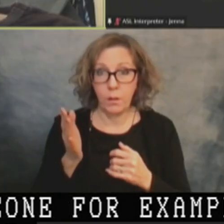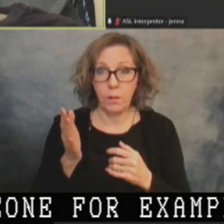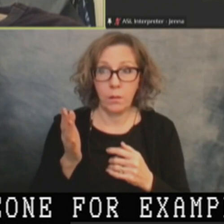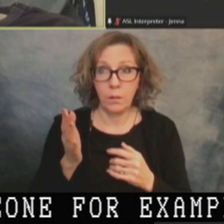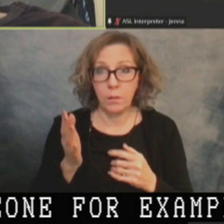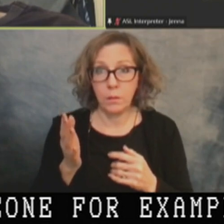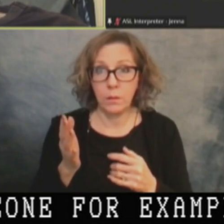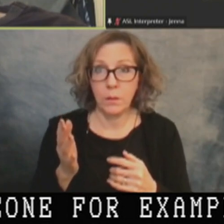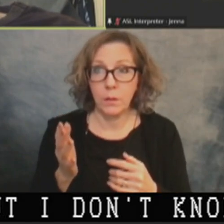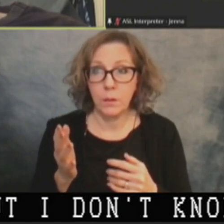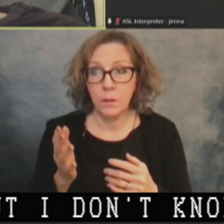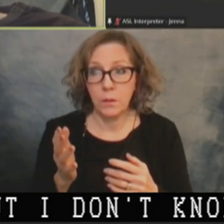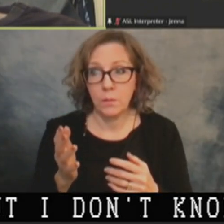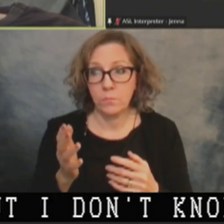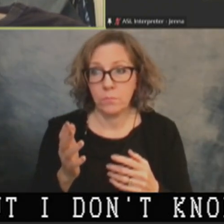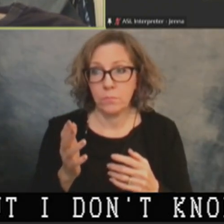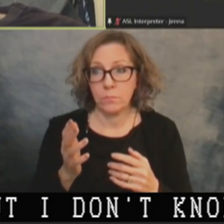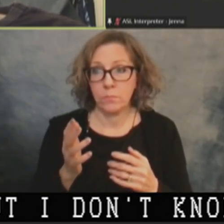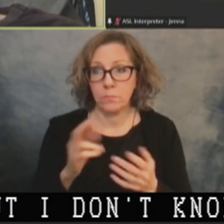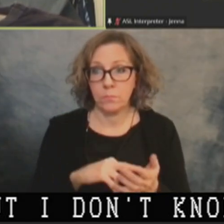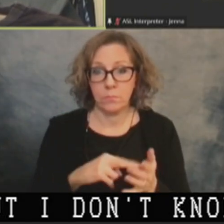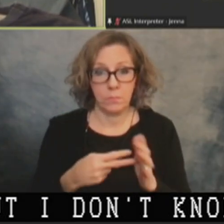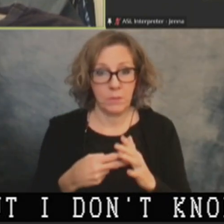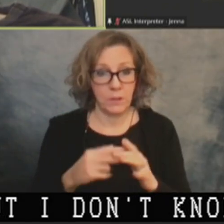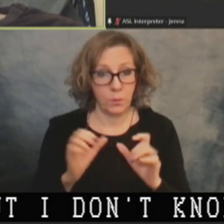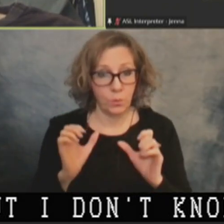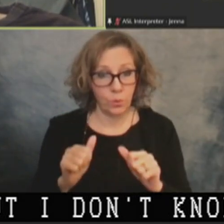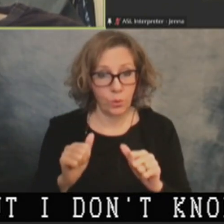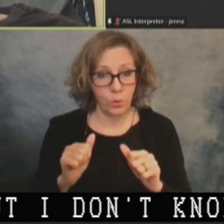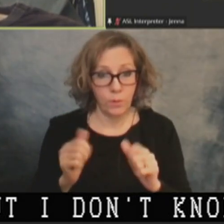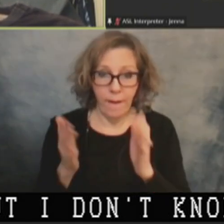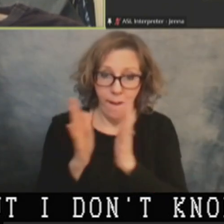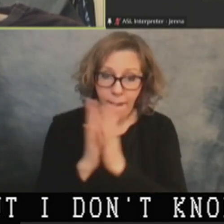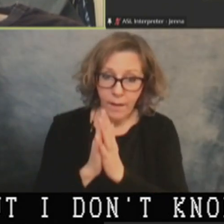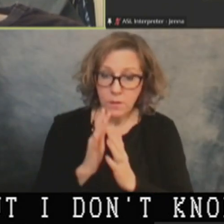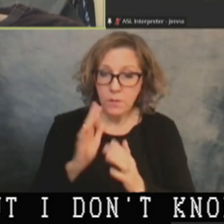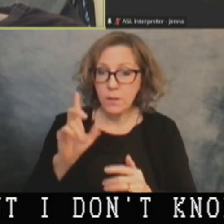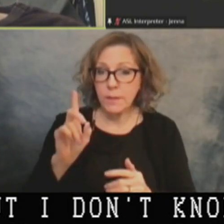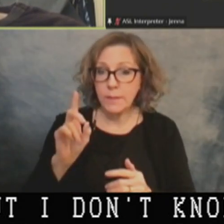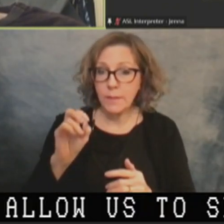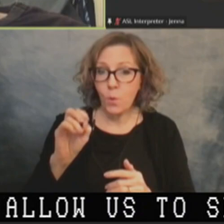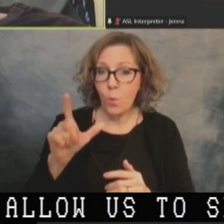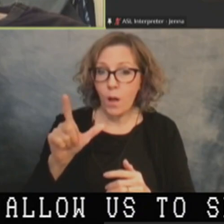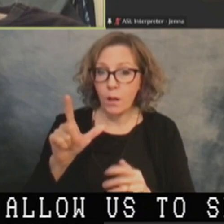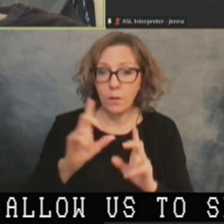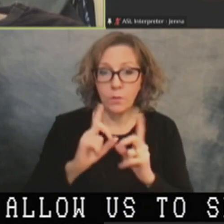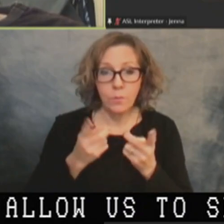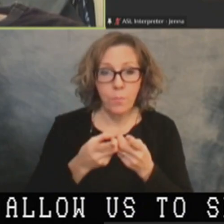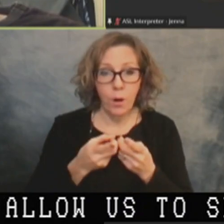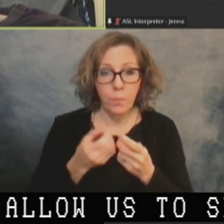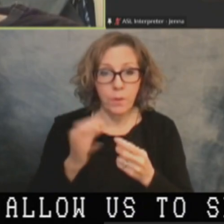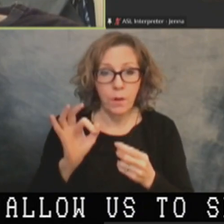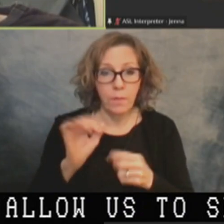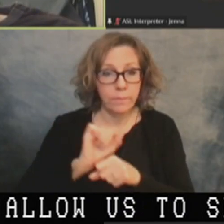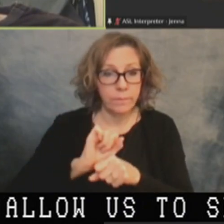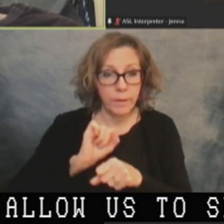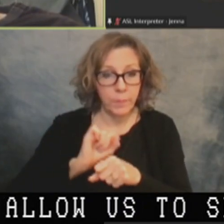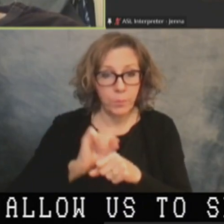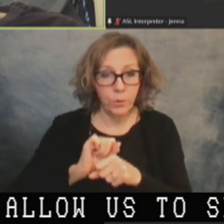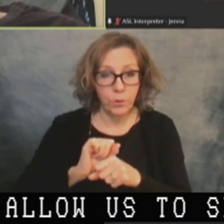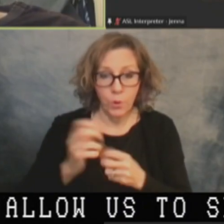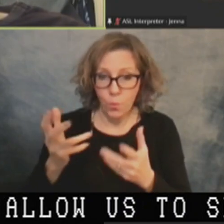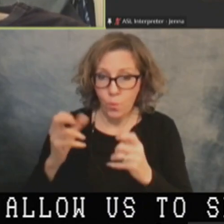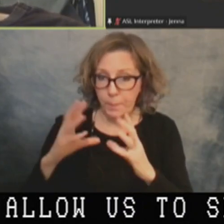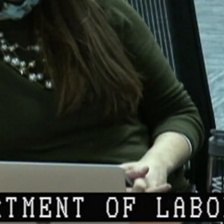us to set up that Department of Labor meeting we've been interested in. This is Andrea with the commission. Great